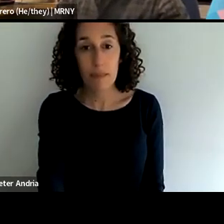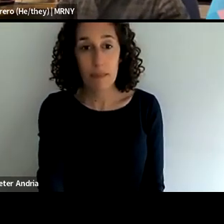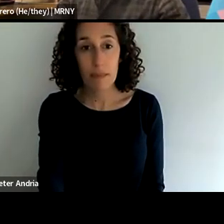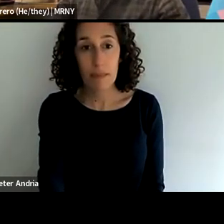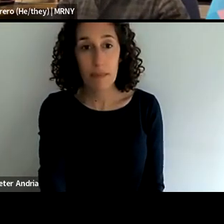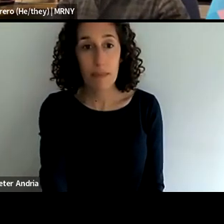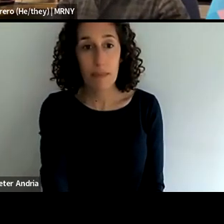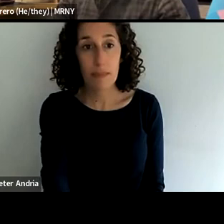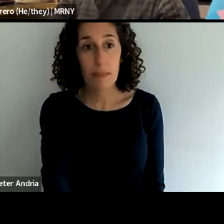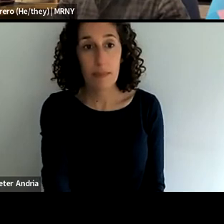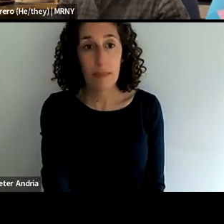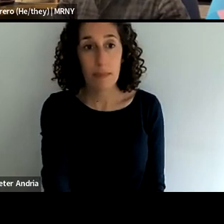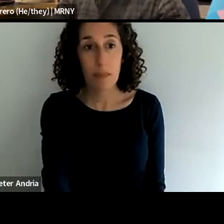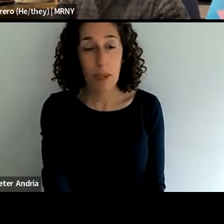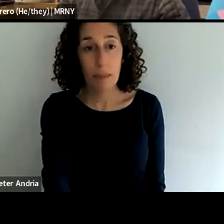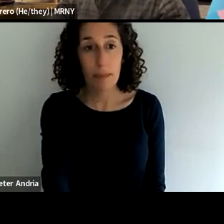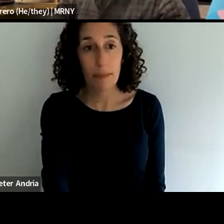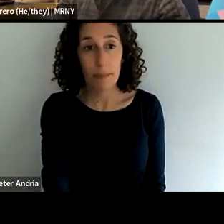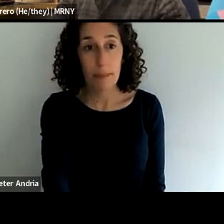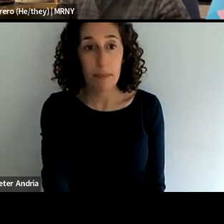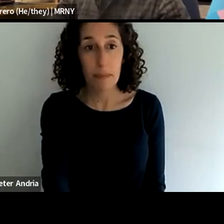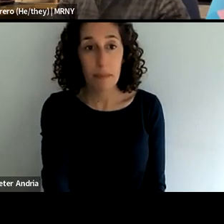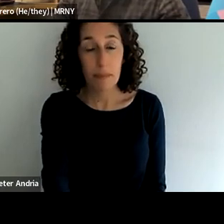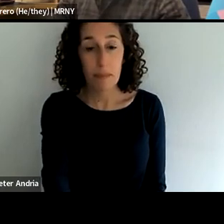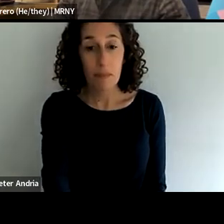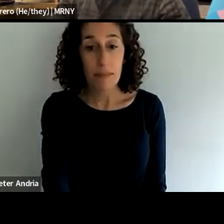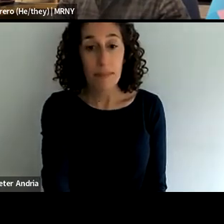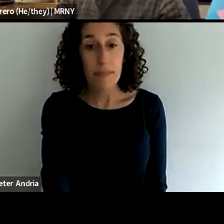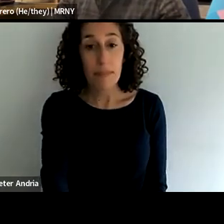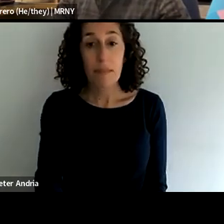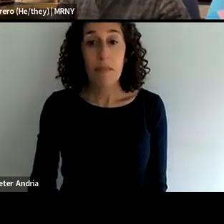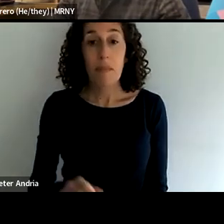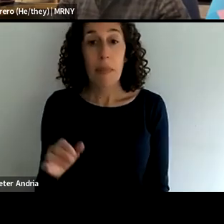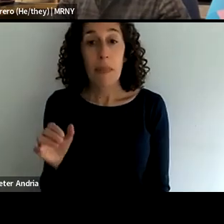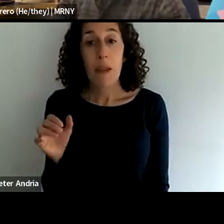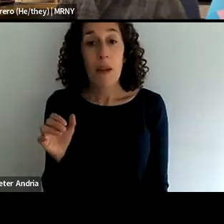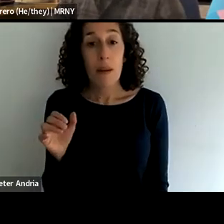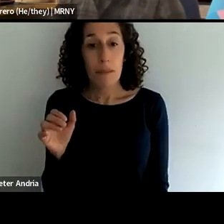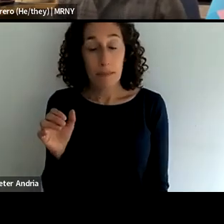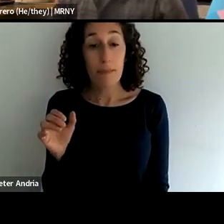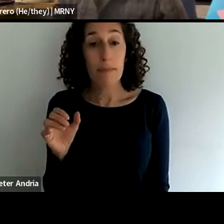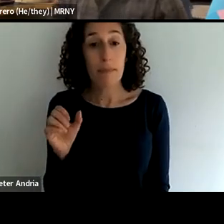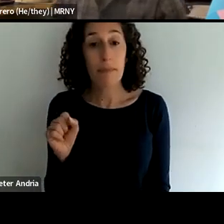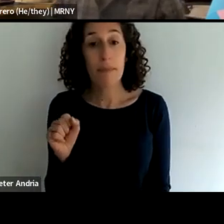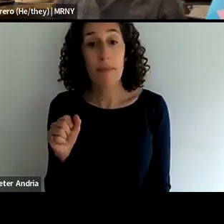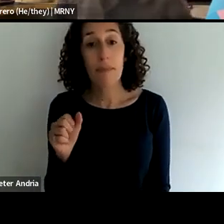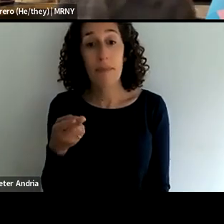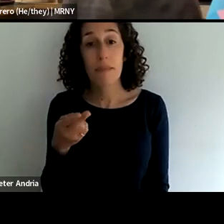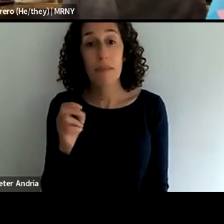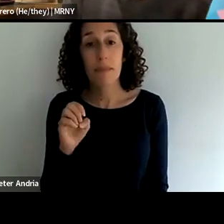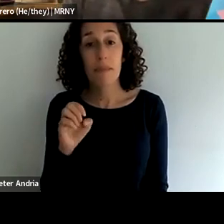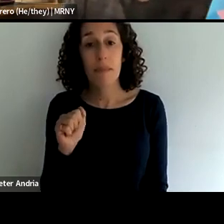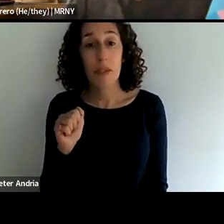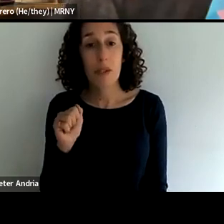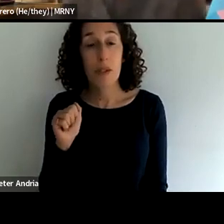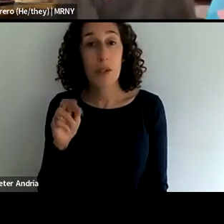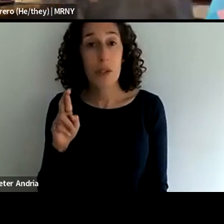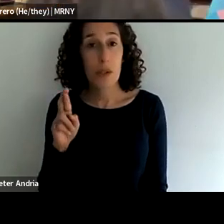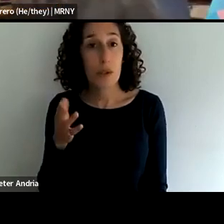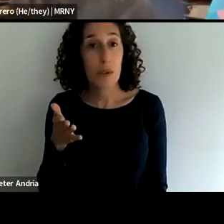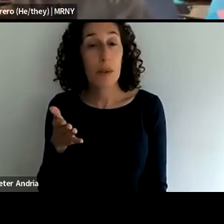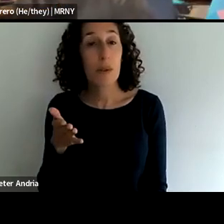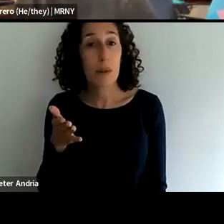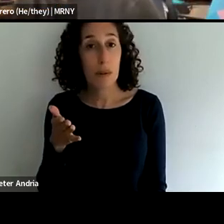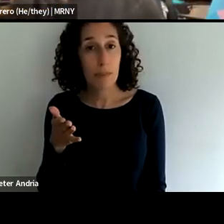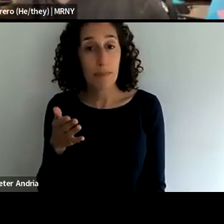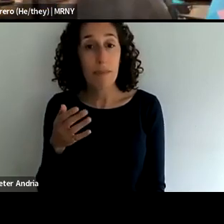I'm actually curious because I think you work in a lot of the sort of like influencing the politicians who may